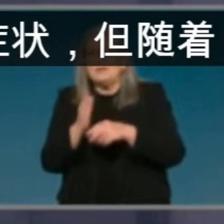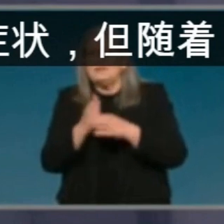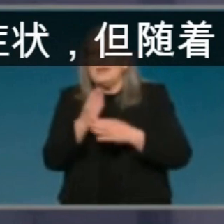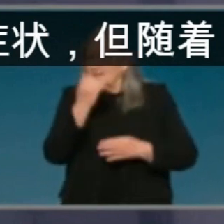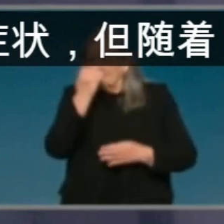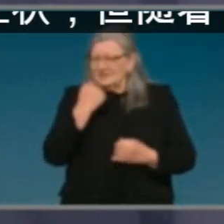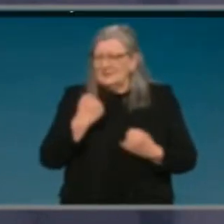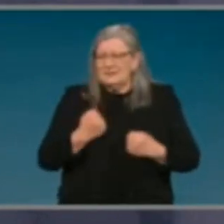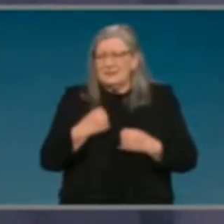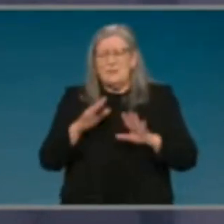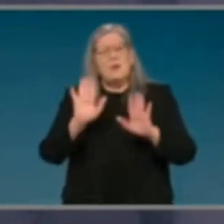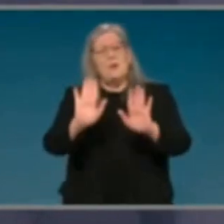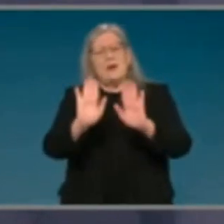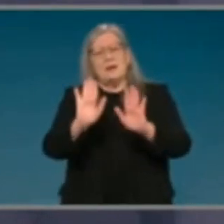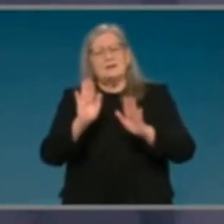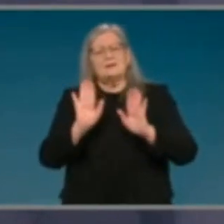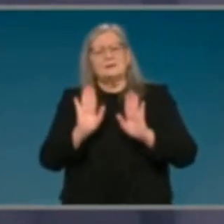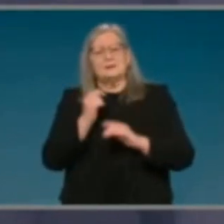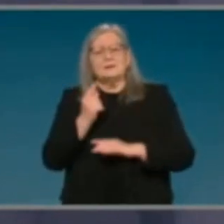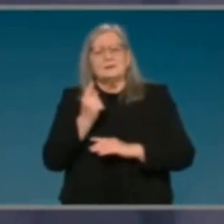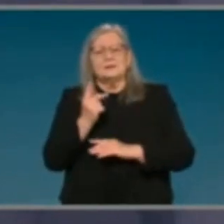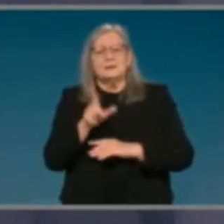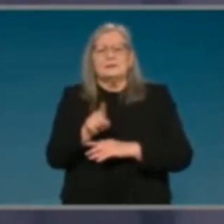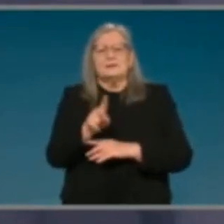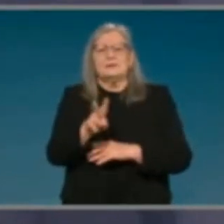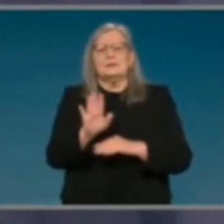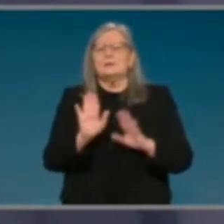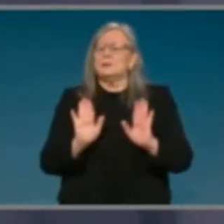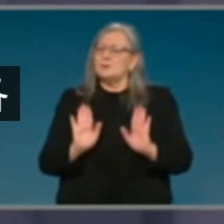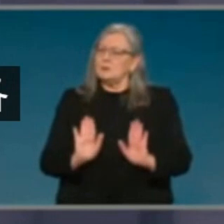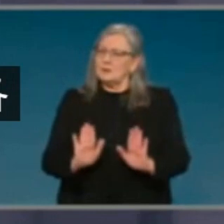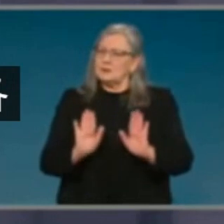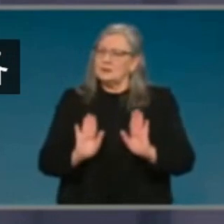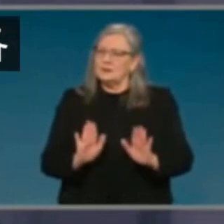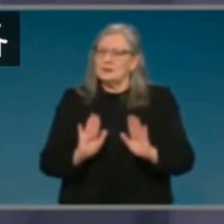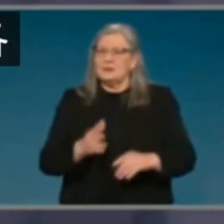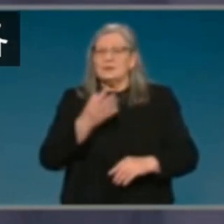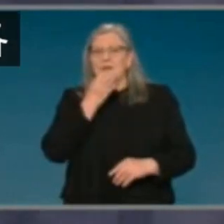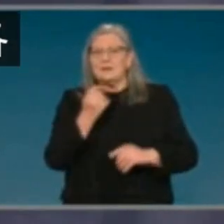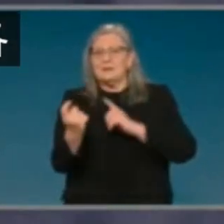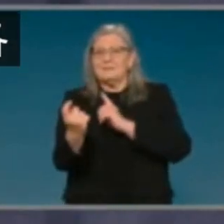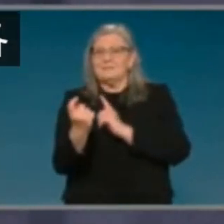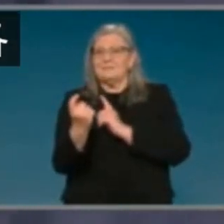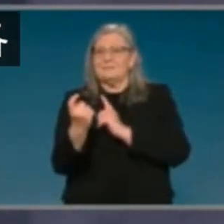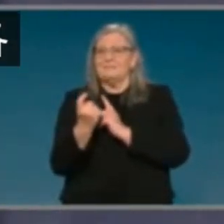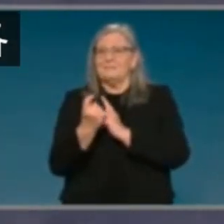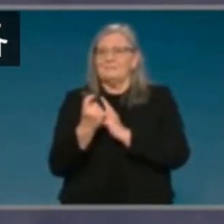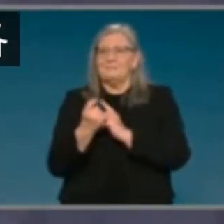Christmas, know that of all the countries in the world, Australia is as well prepared as anybody. Thank you very much.